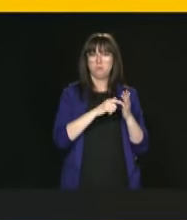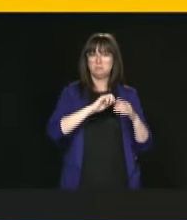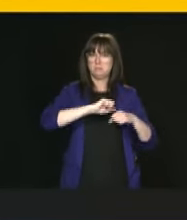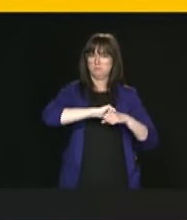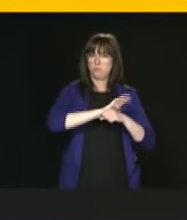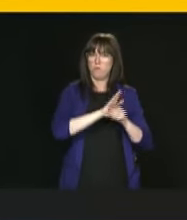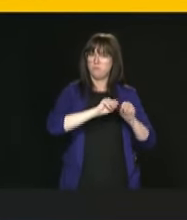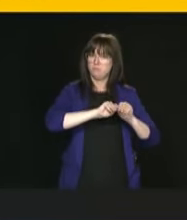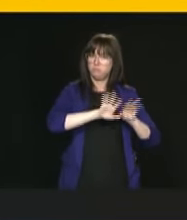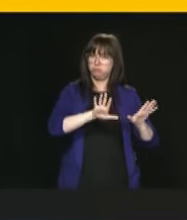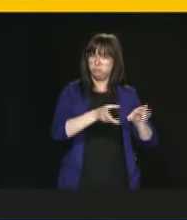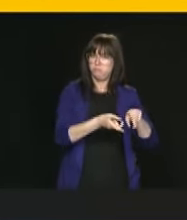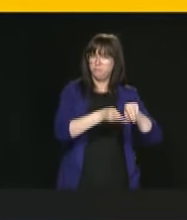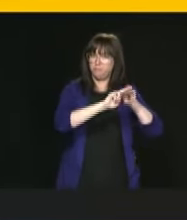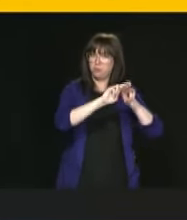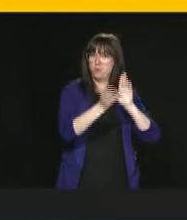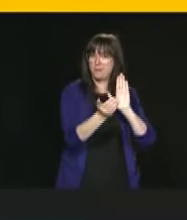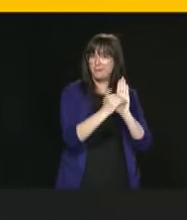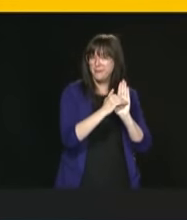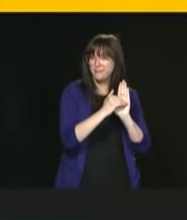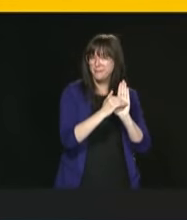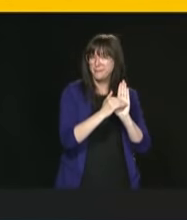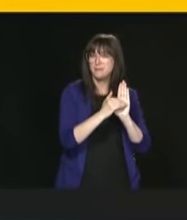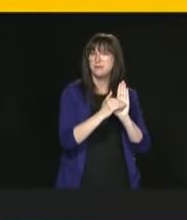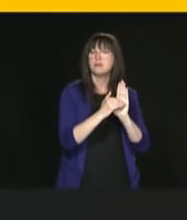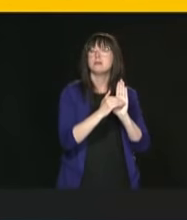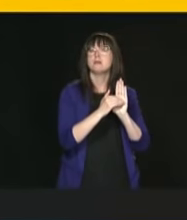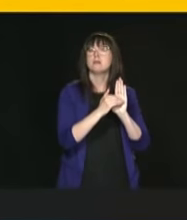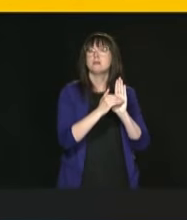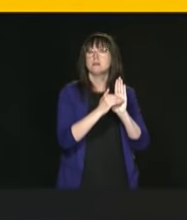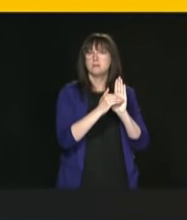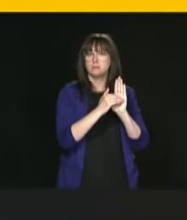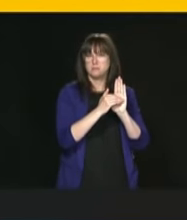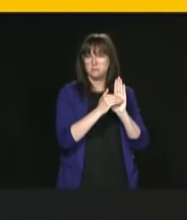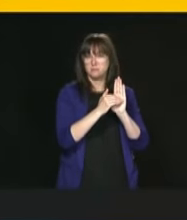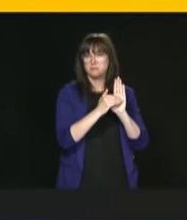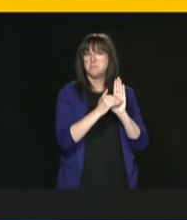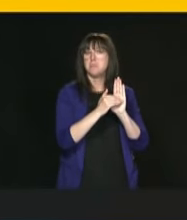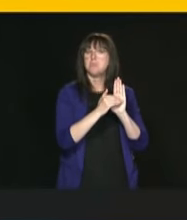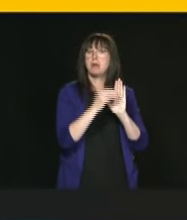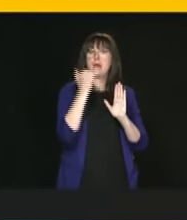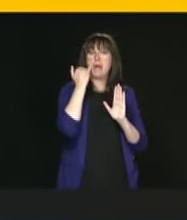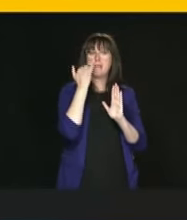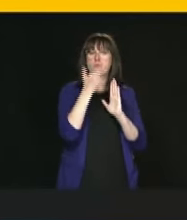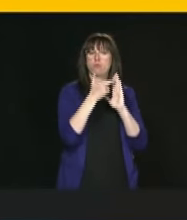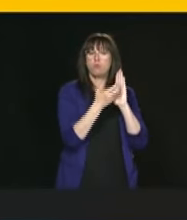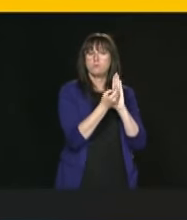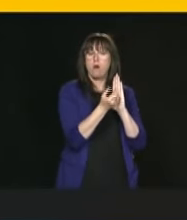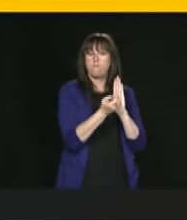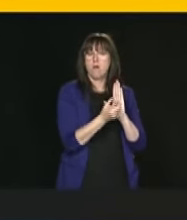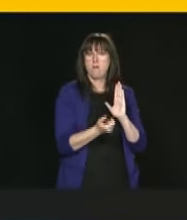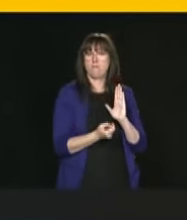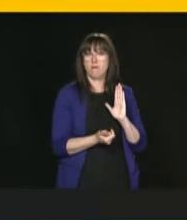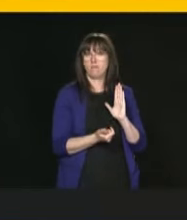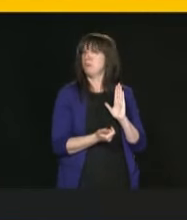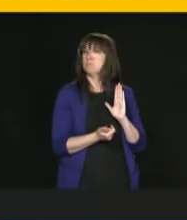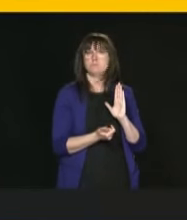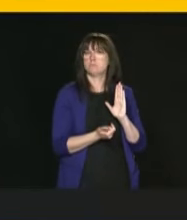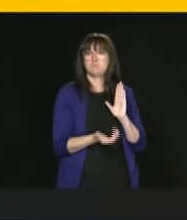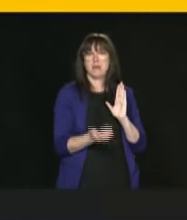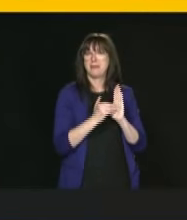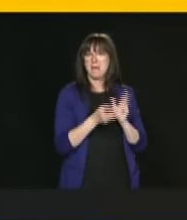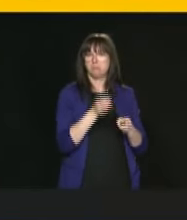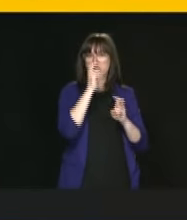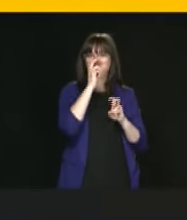the loosened public health measures may have to be sort of reinstated. We do not want that to actually